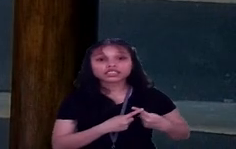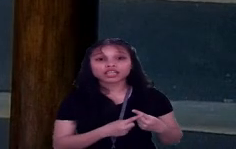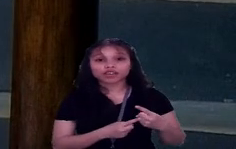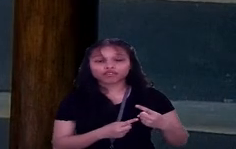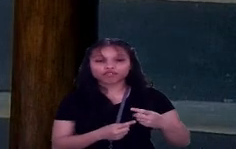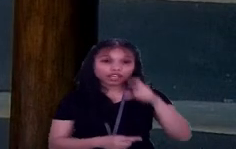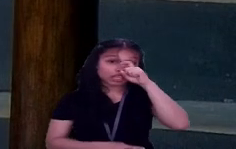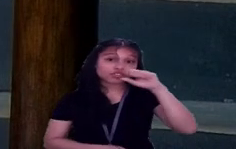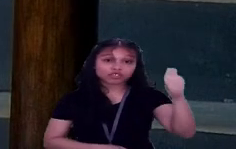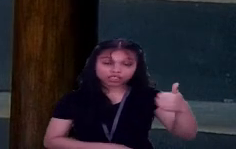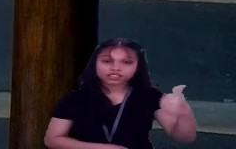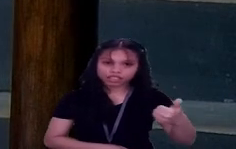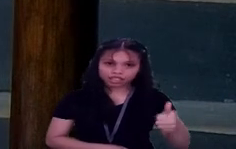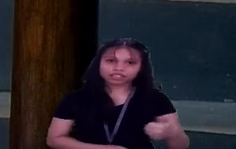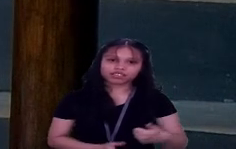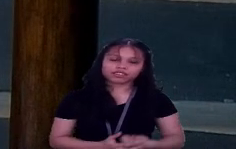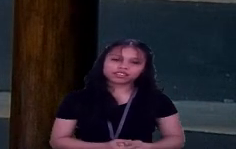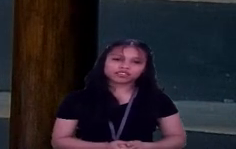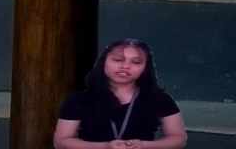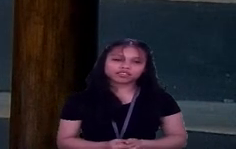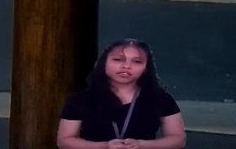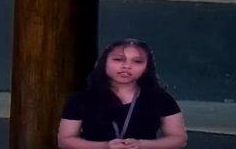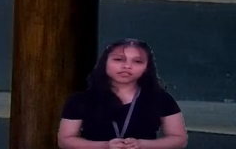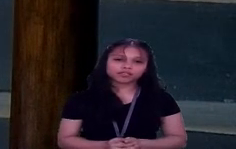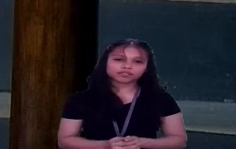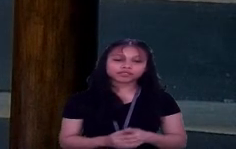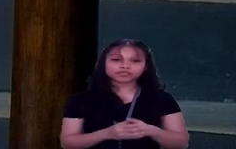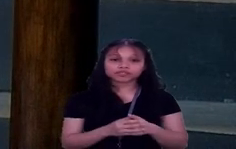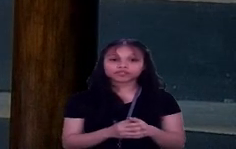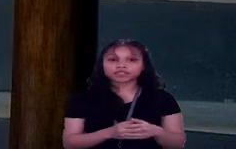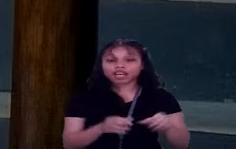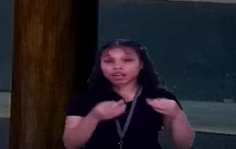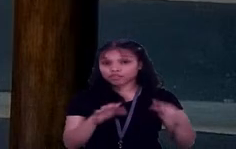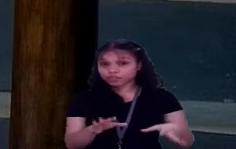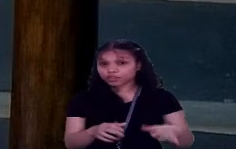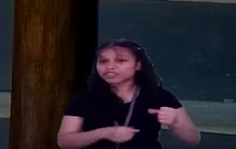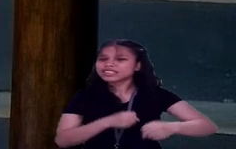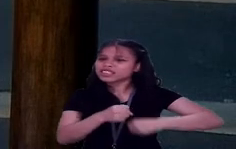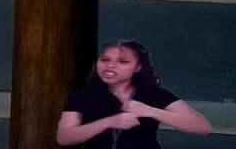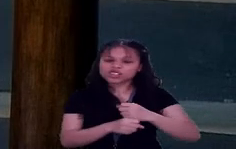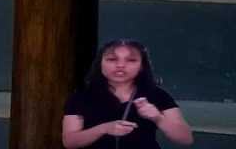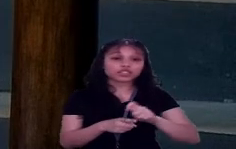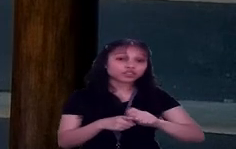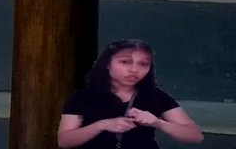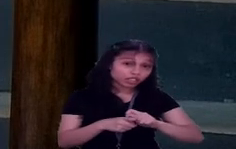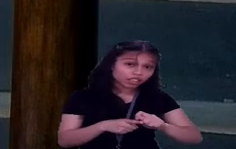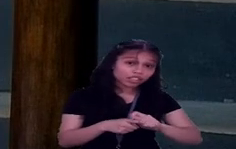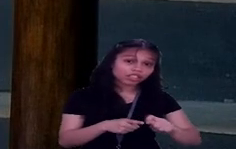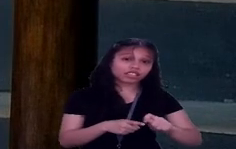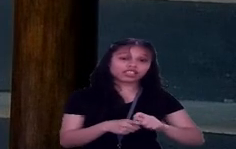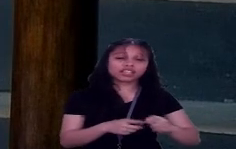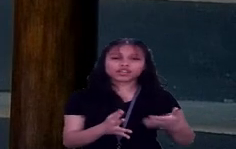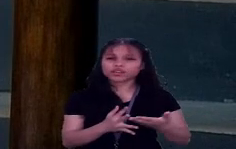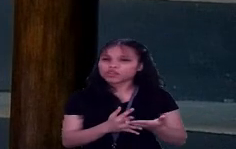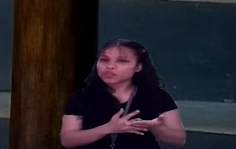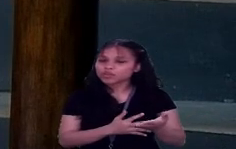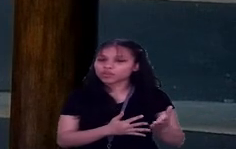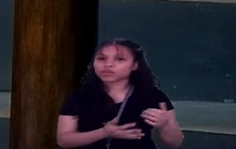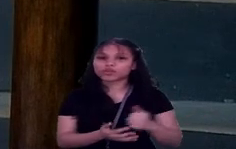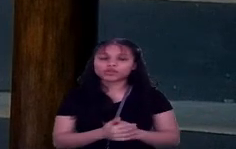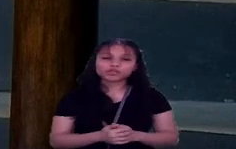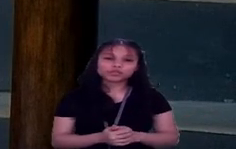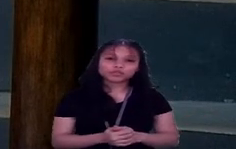2010. And by the grace of God, after the years training and going through the process, I praise and thank